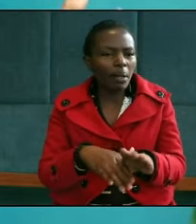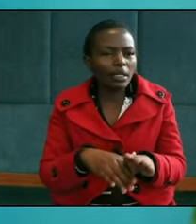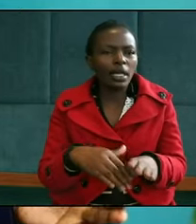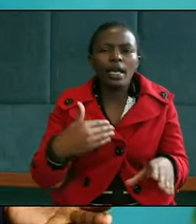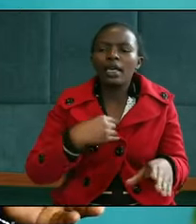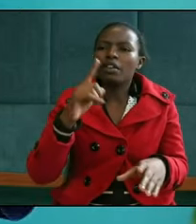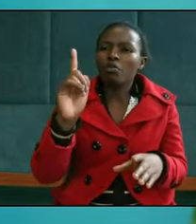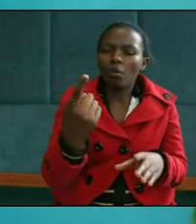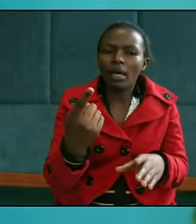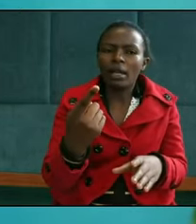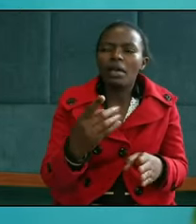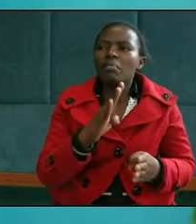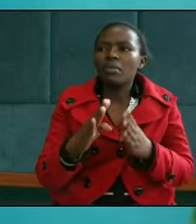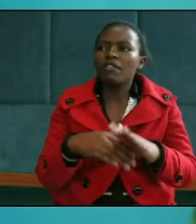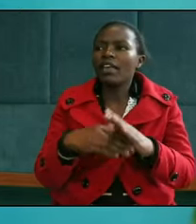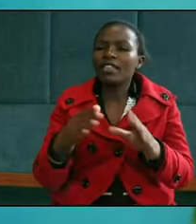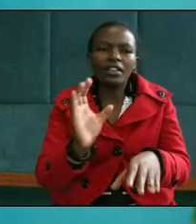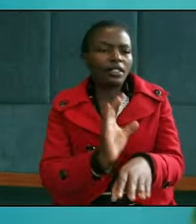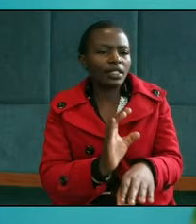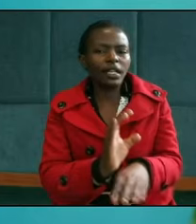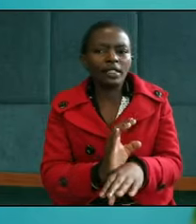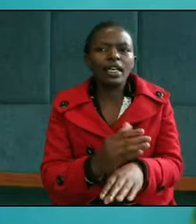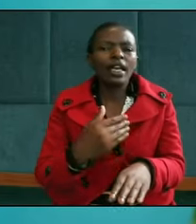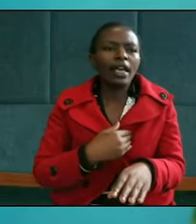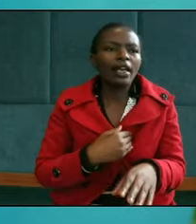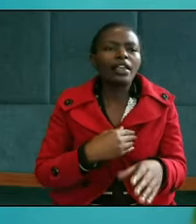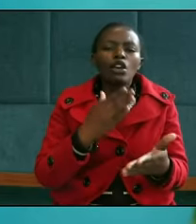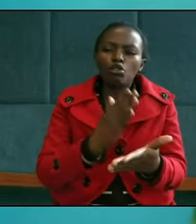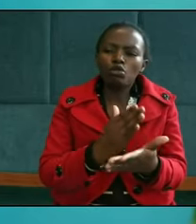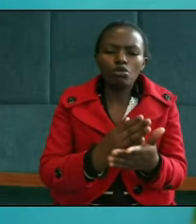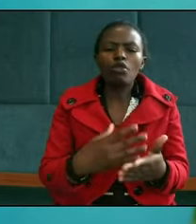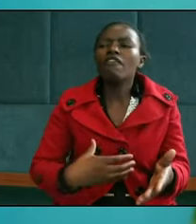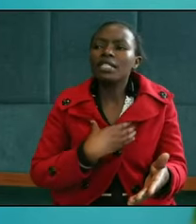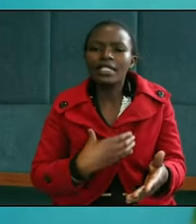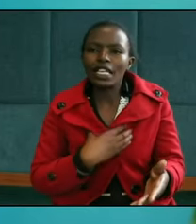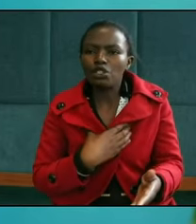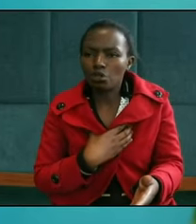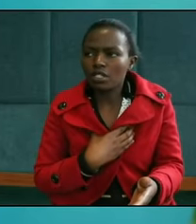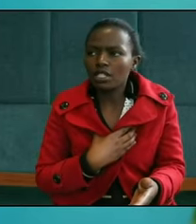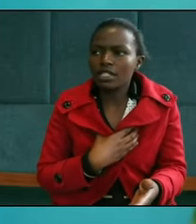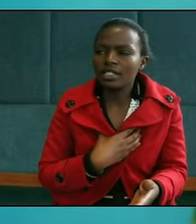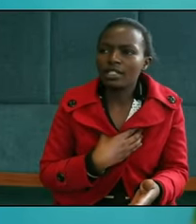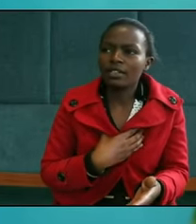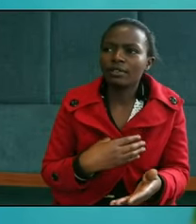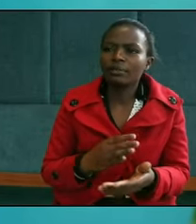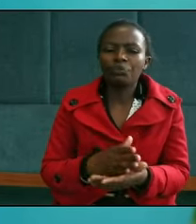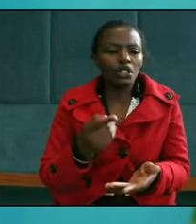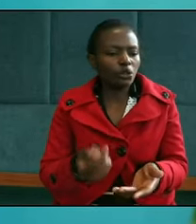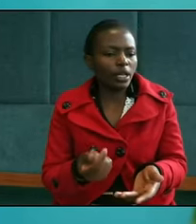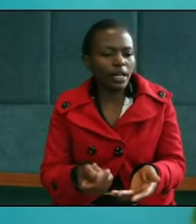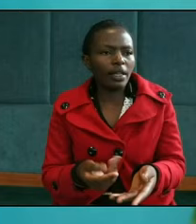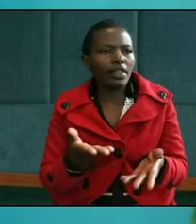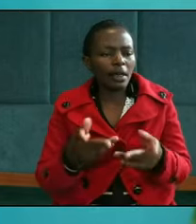accord in the temple. The members had regular visitations. Today, dear people,